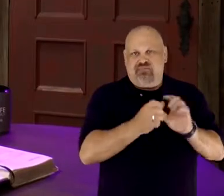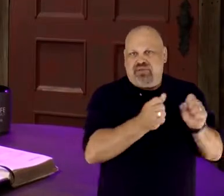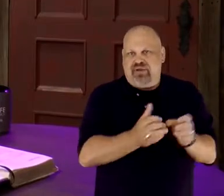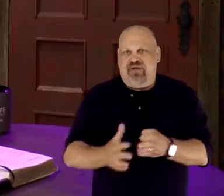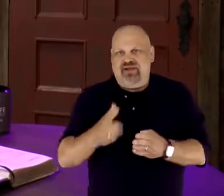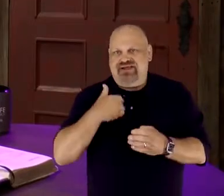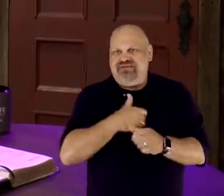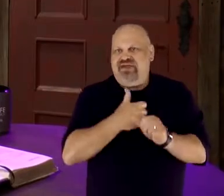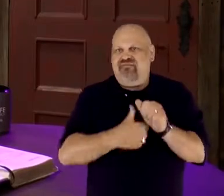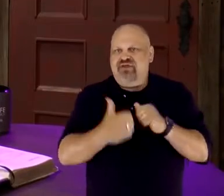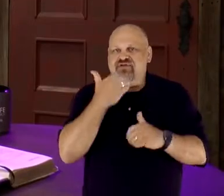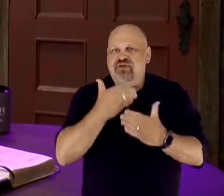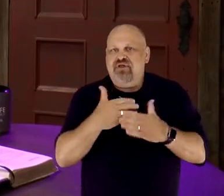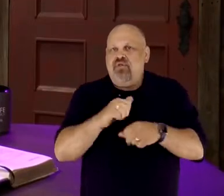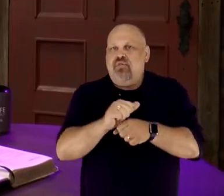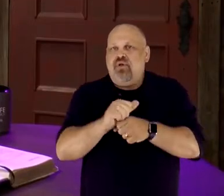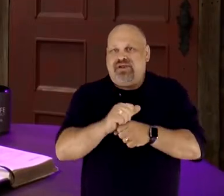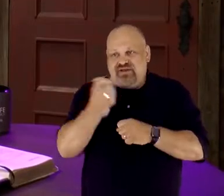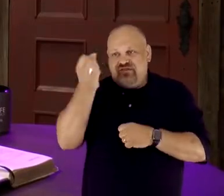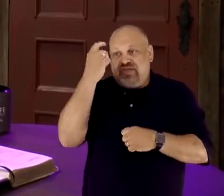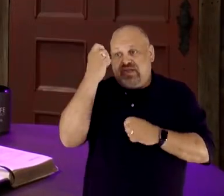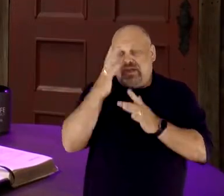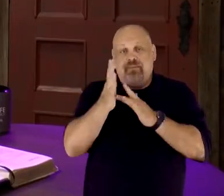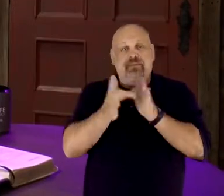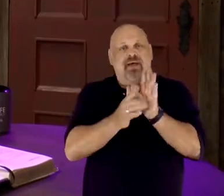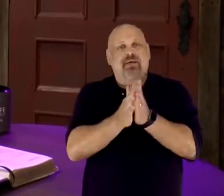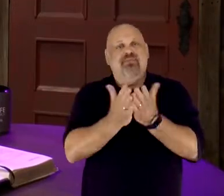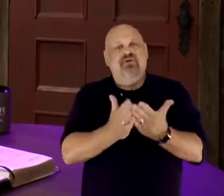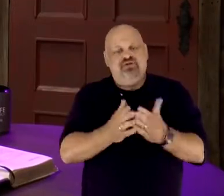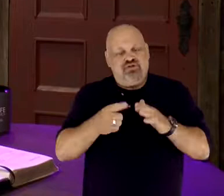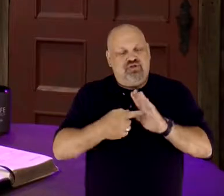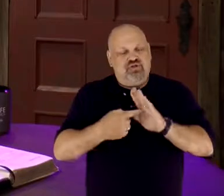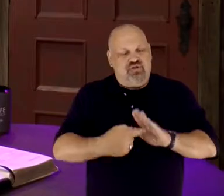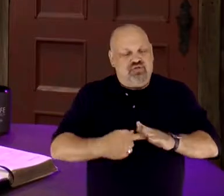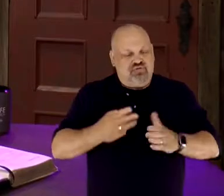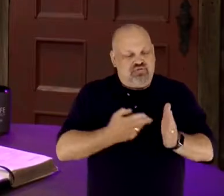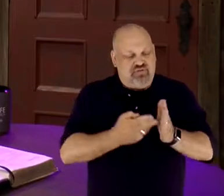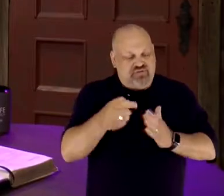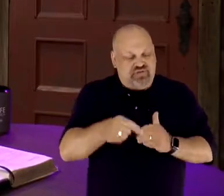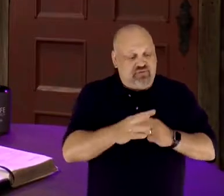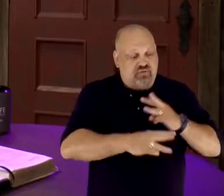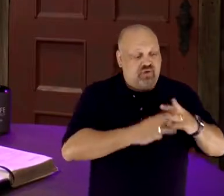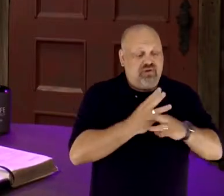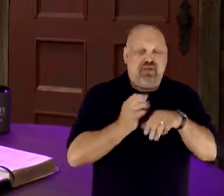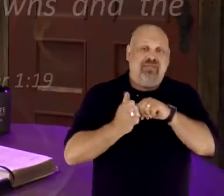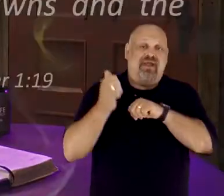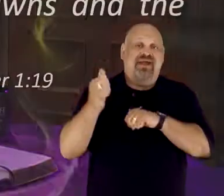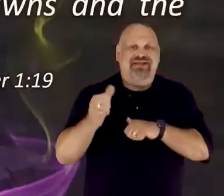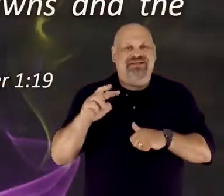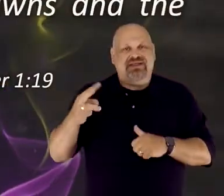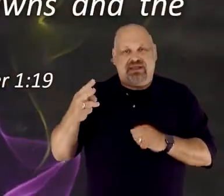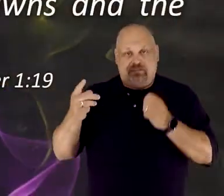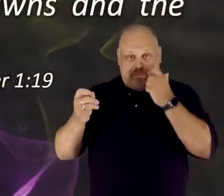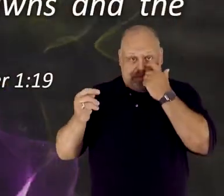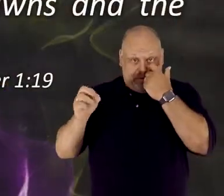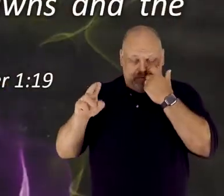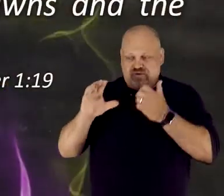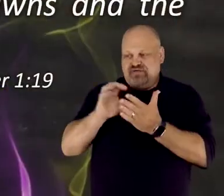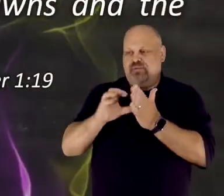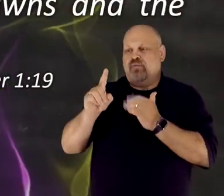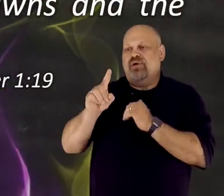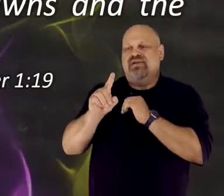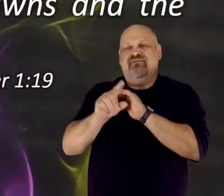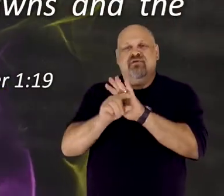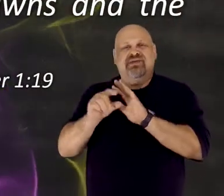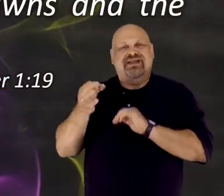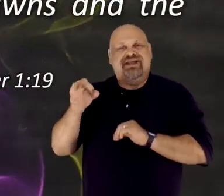Bible exposes truth in this world and beyond. 2 Peter 1:19 tells us, we also have the